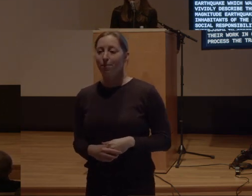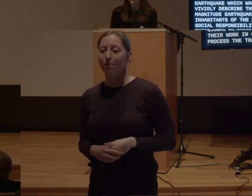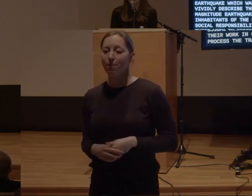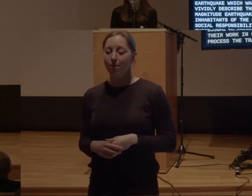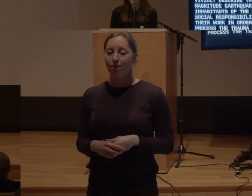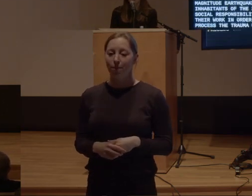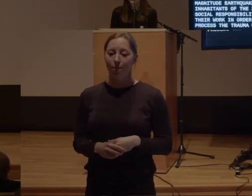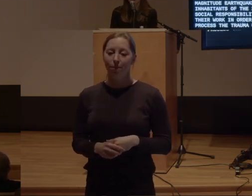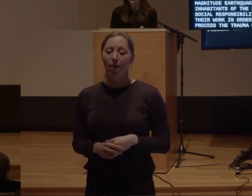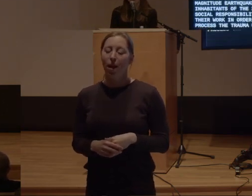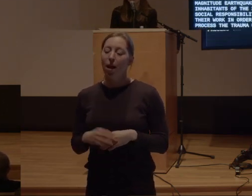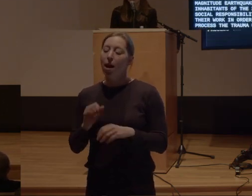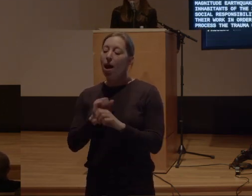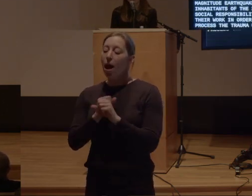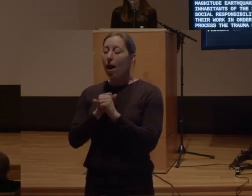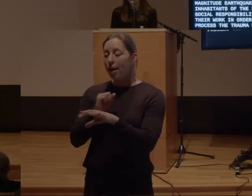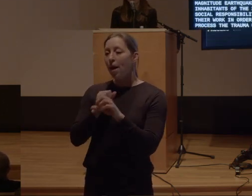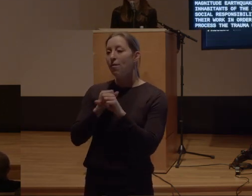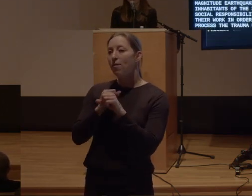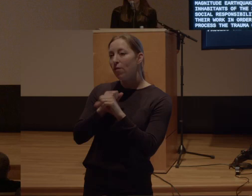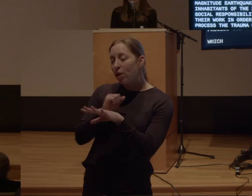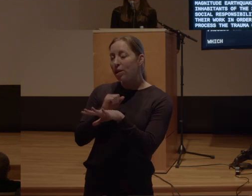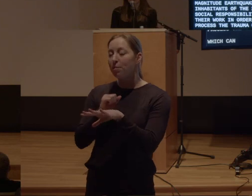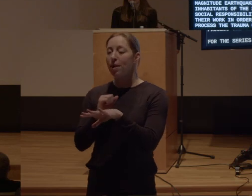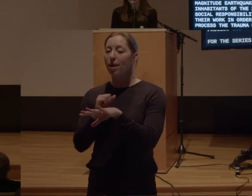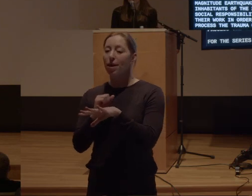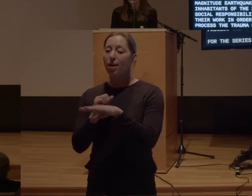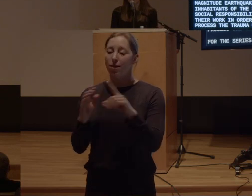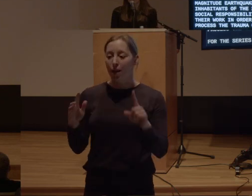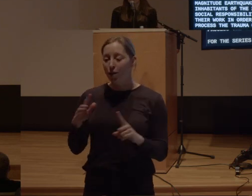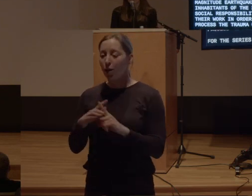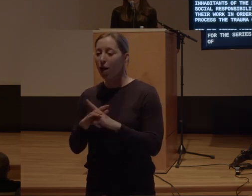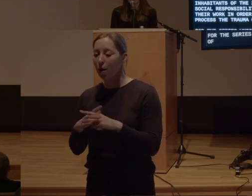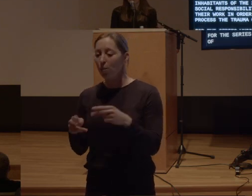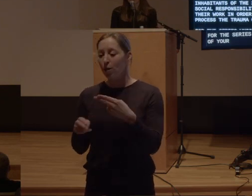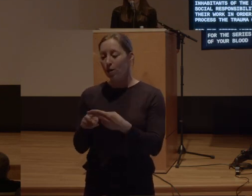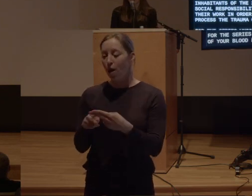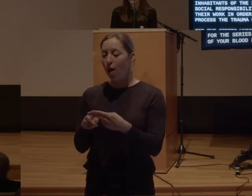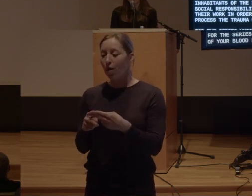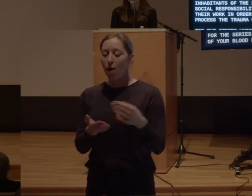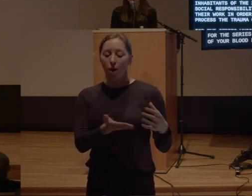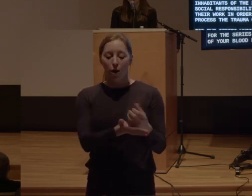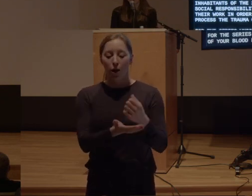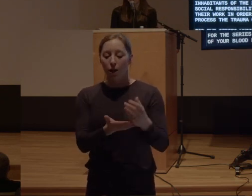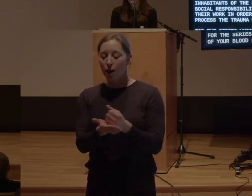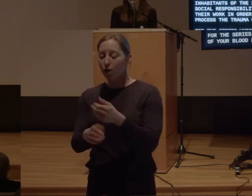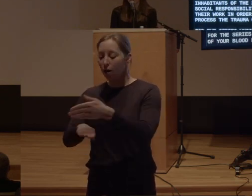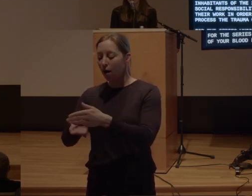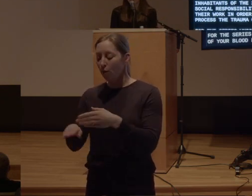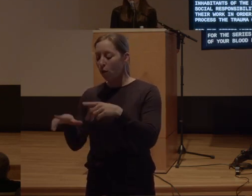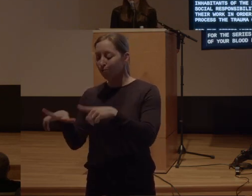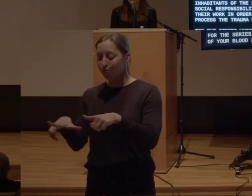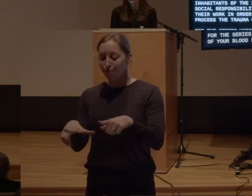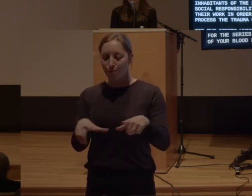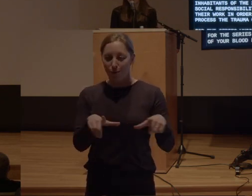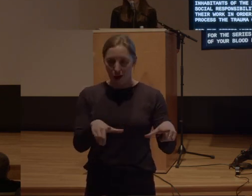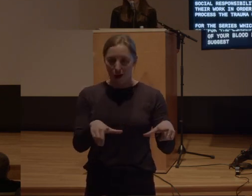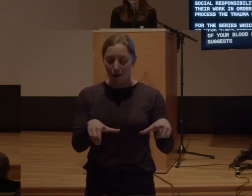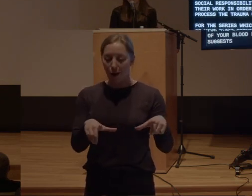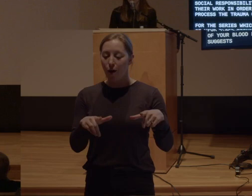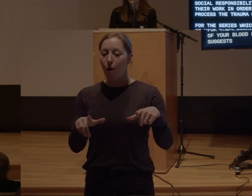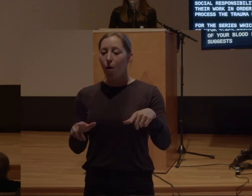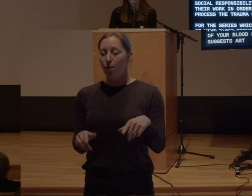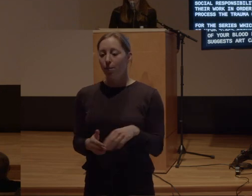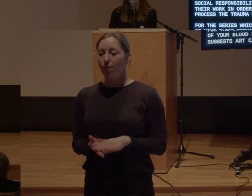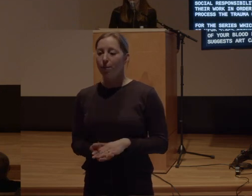An advertisement for this series, which came to be called Collection of Woodblock Prints of the Taisho Earthquake, also suggests art